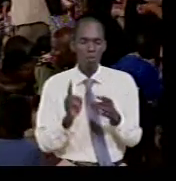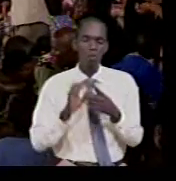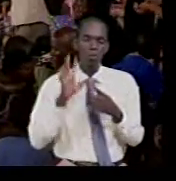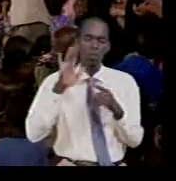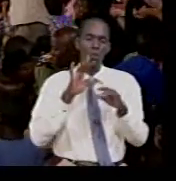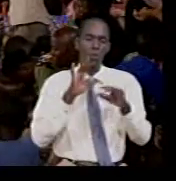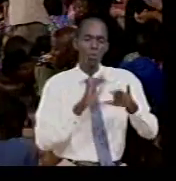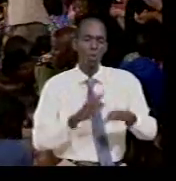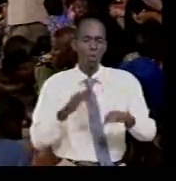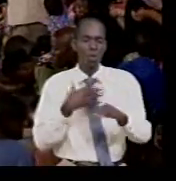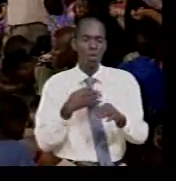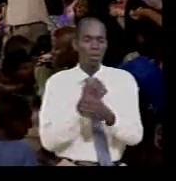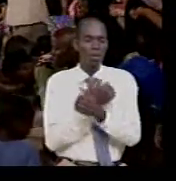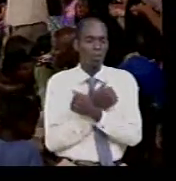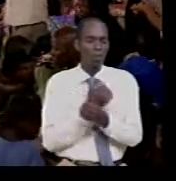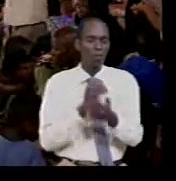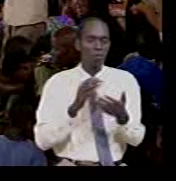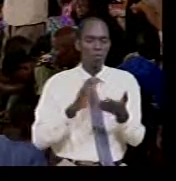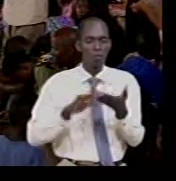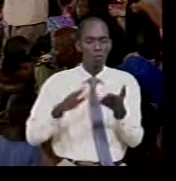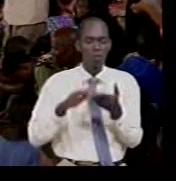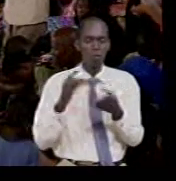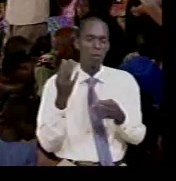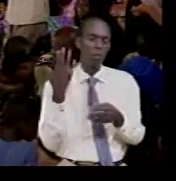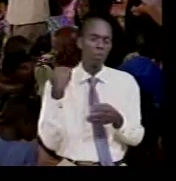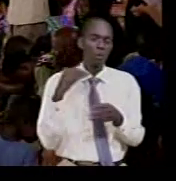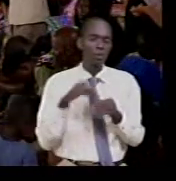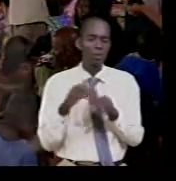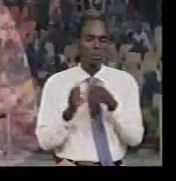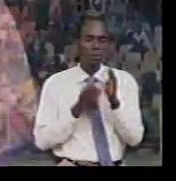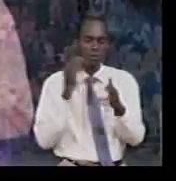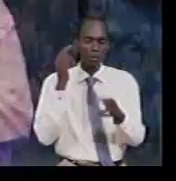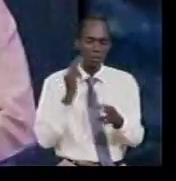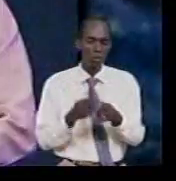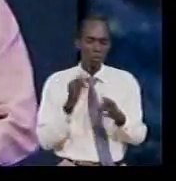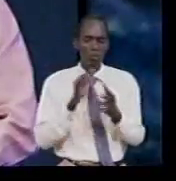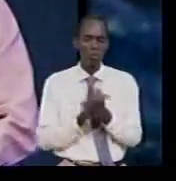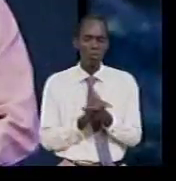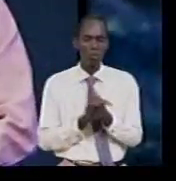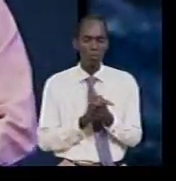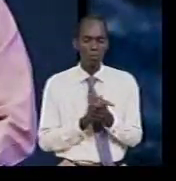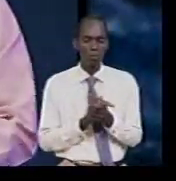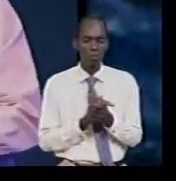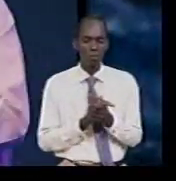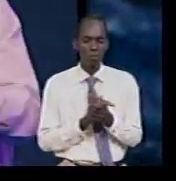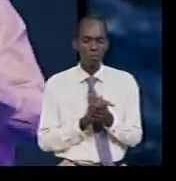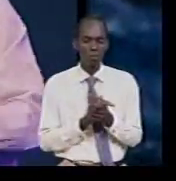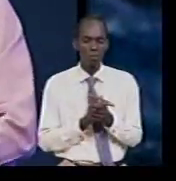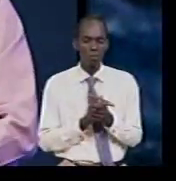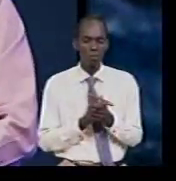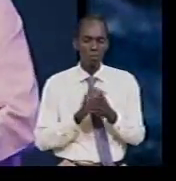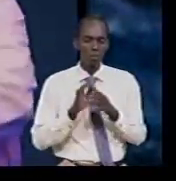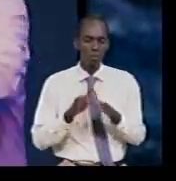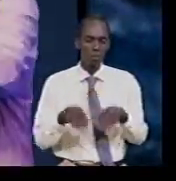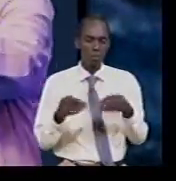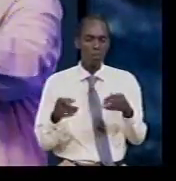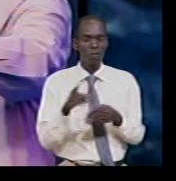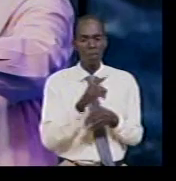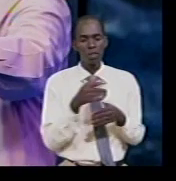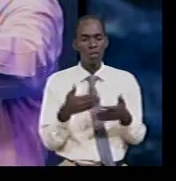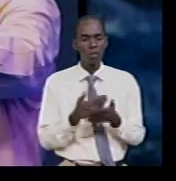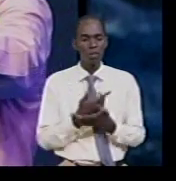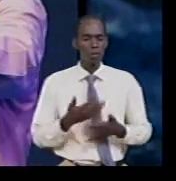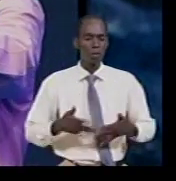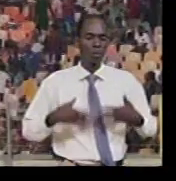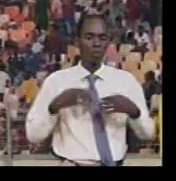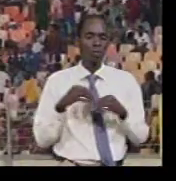Give them new life, a new start, a new faith, a new personality,